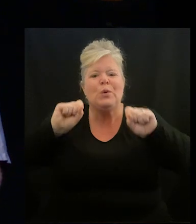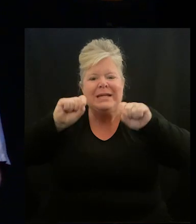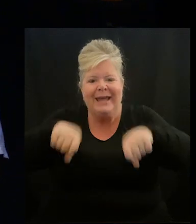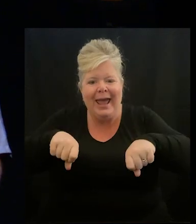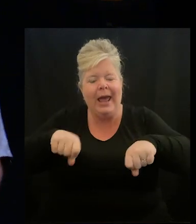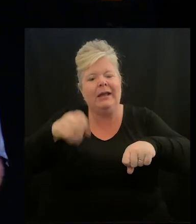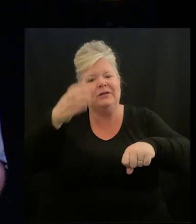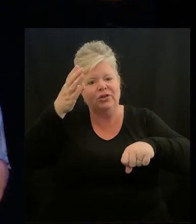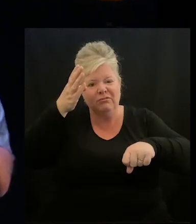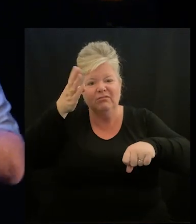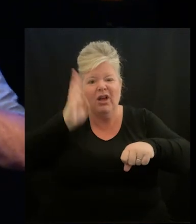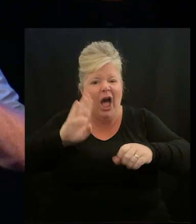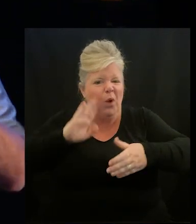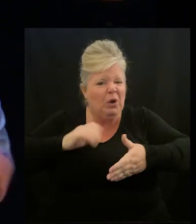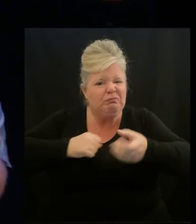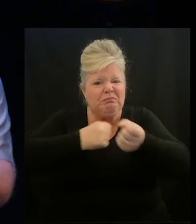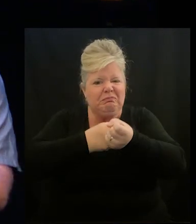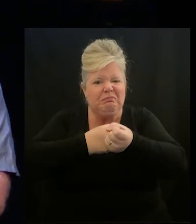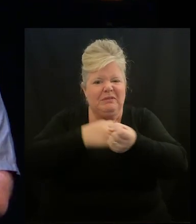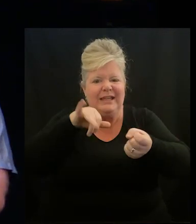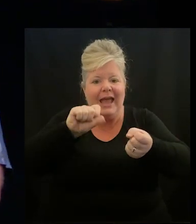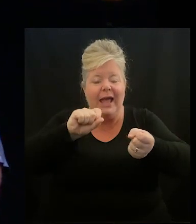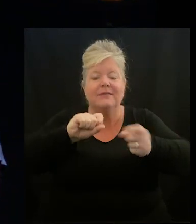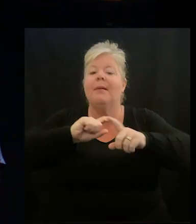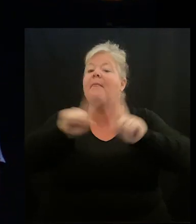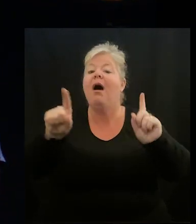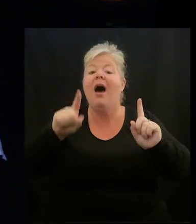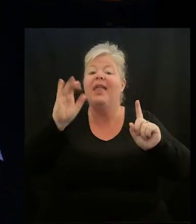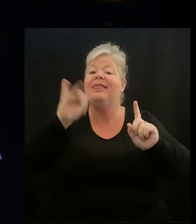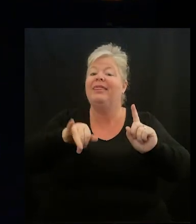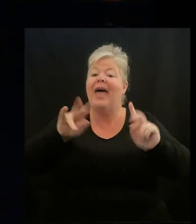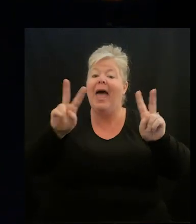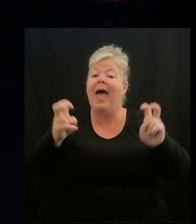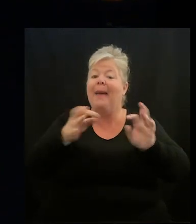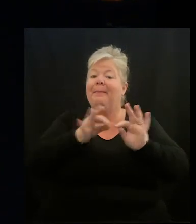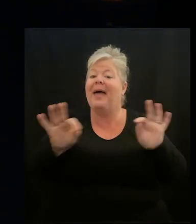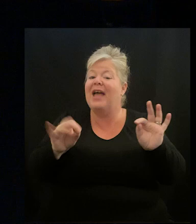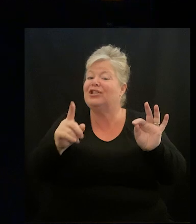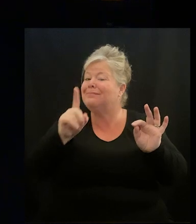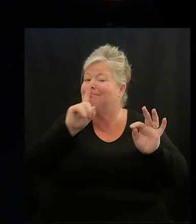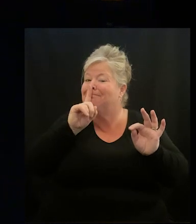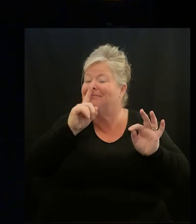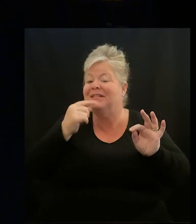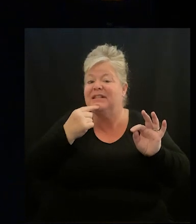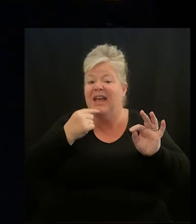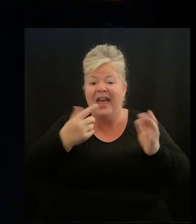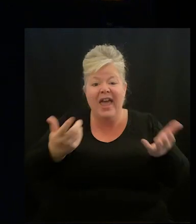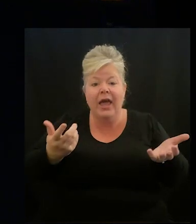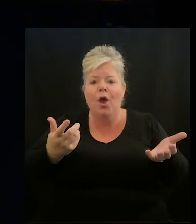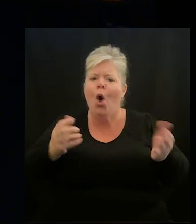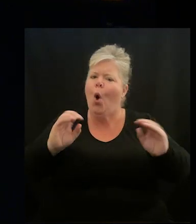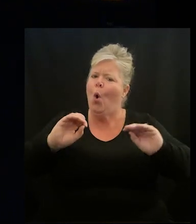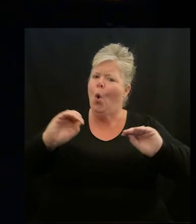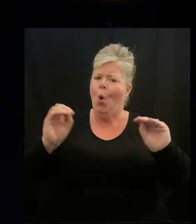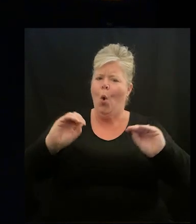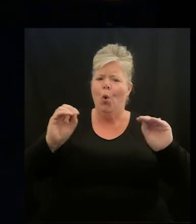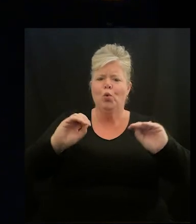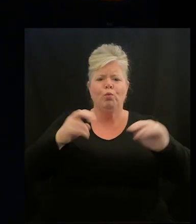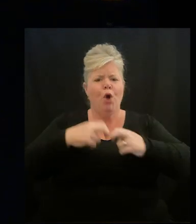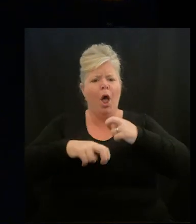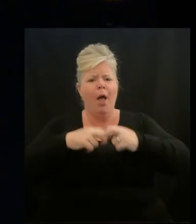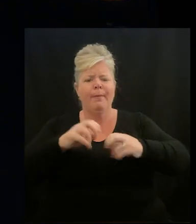under the load of temptation. What it doesn't tell us, it never says that we won't face